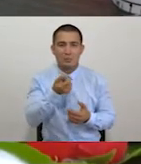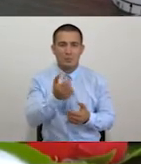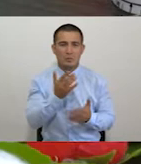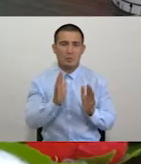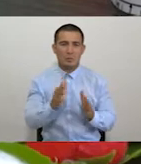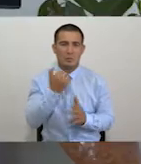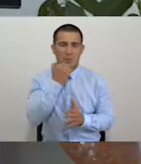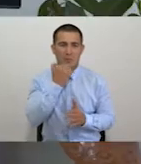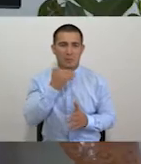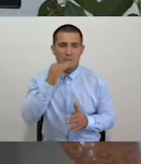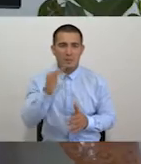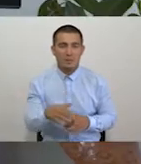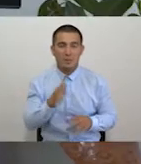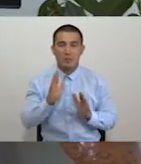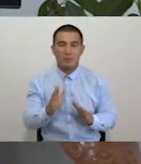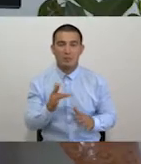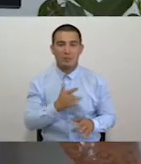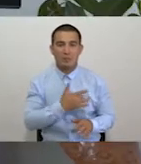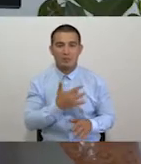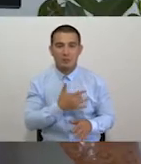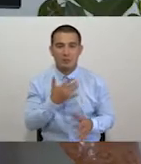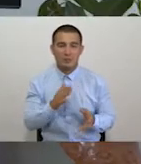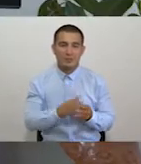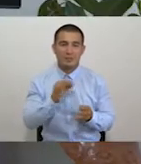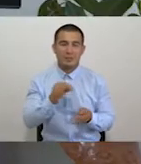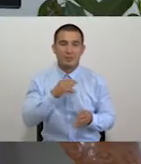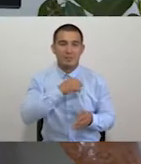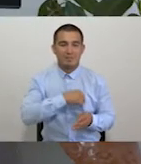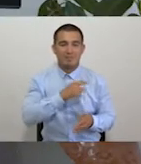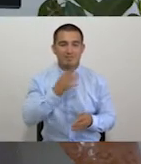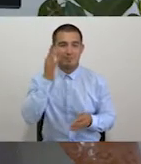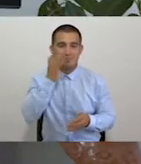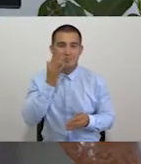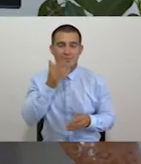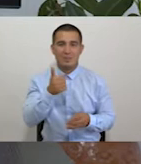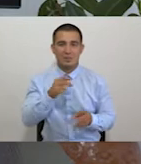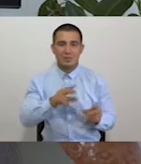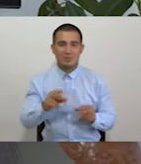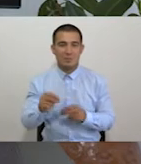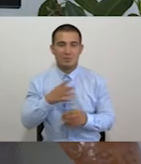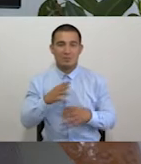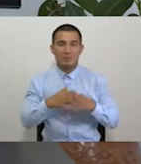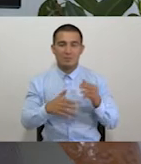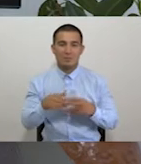kifoya. Asosiysi ishtiyoq bilan ishga kirishishdir. Qani ishni boshlaymiz.